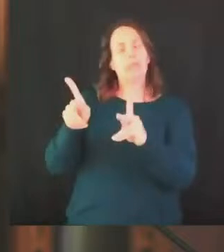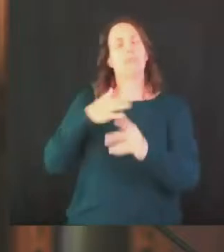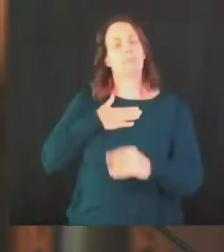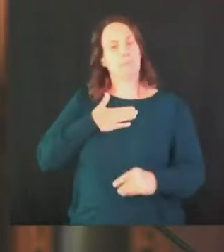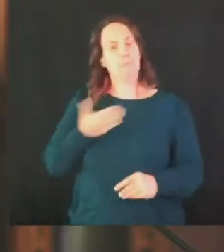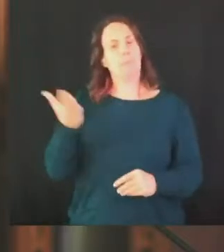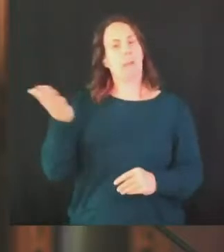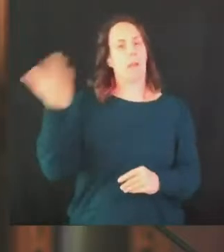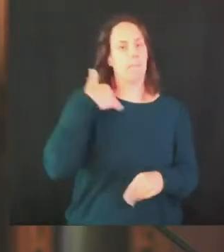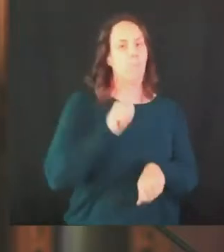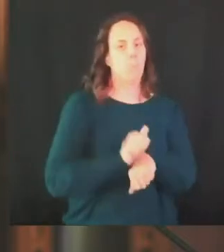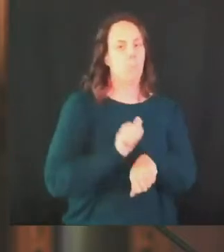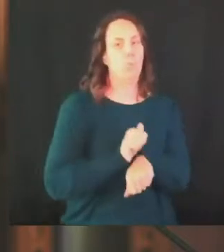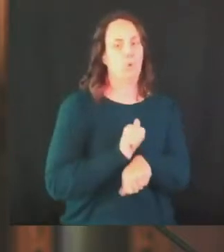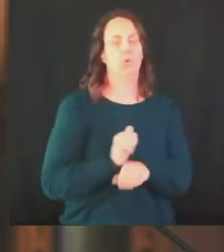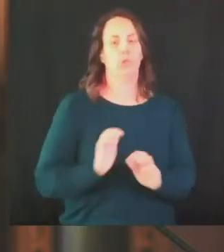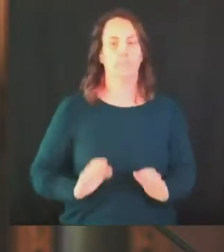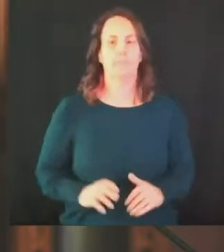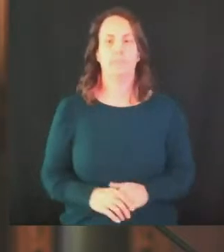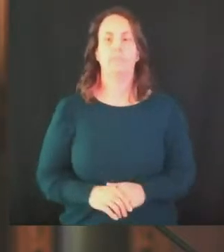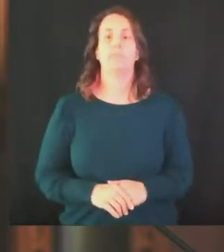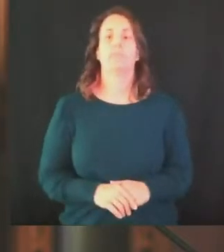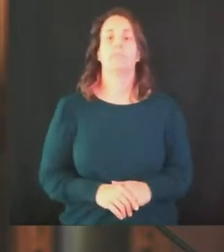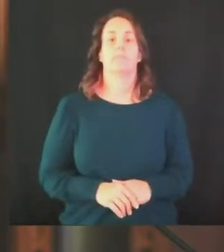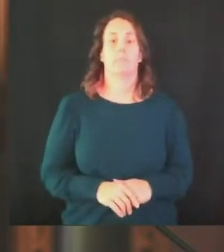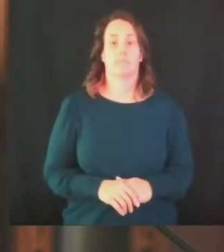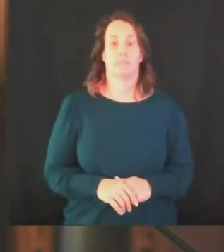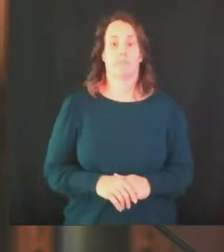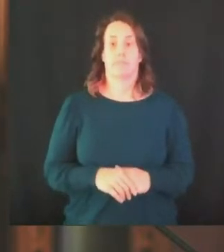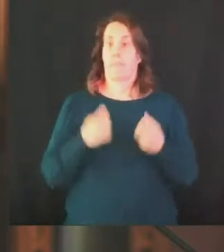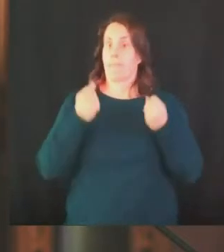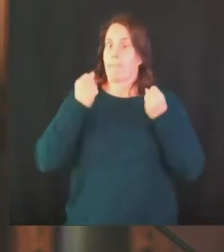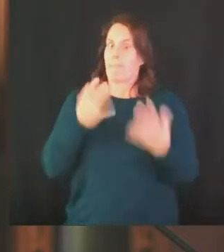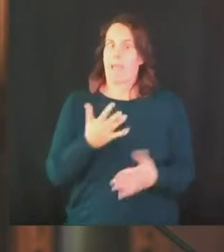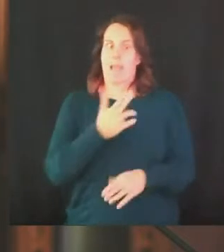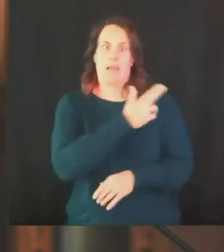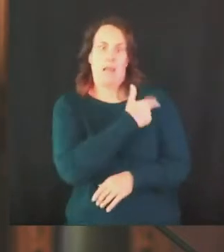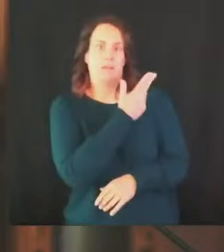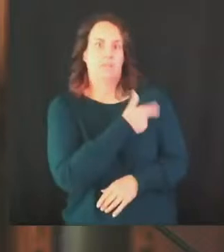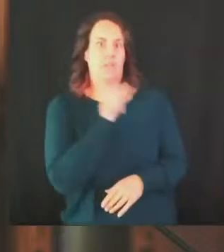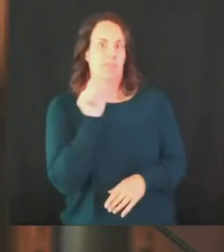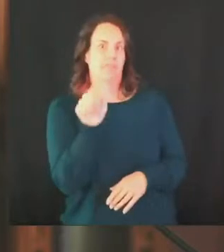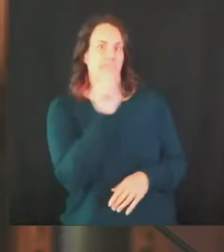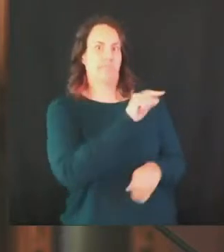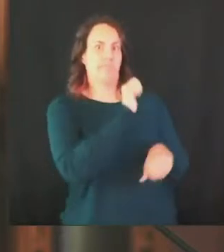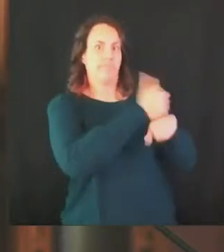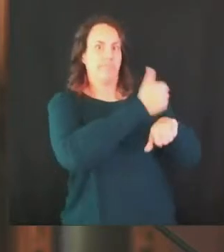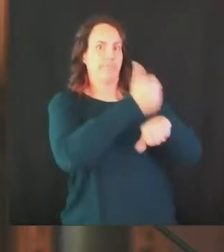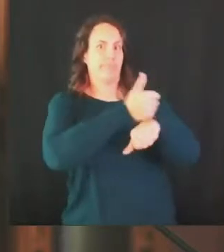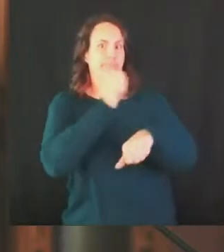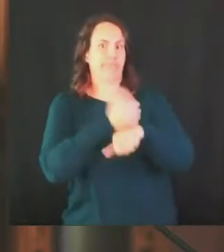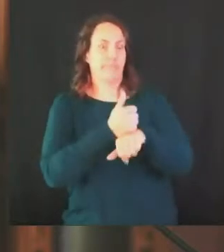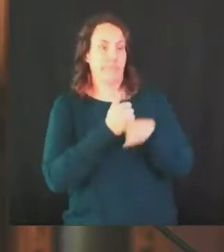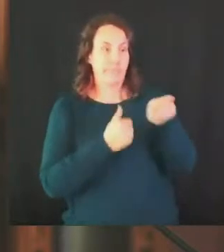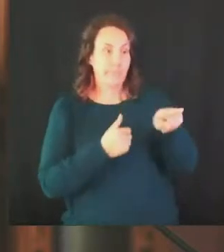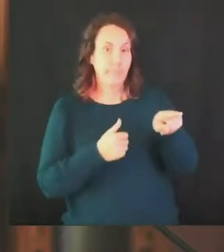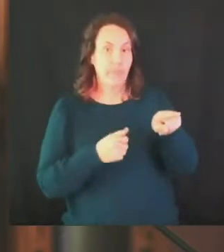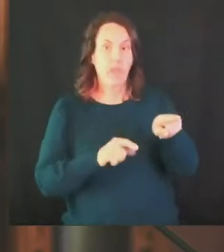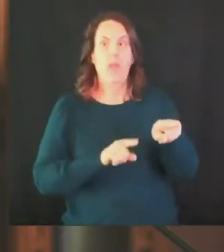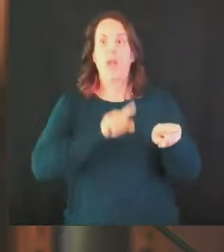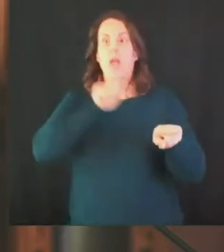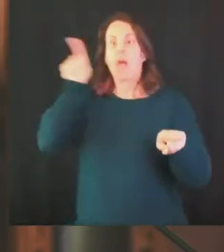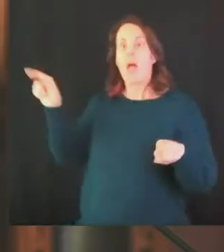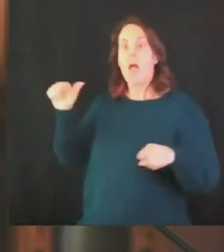already started working across their systems to be able to access physicians from outside of the